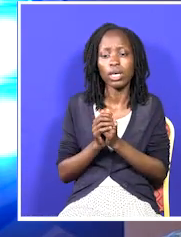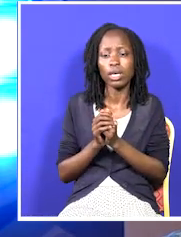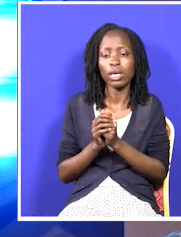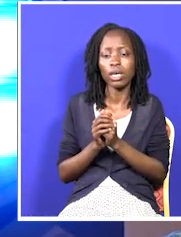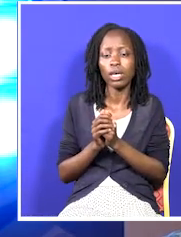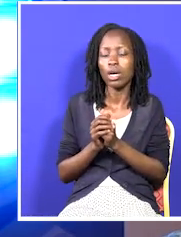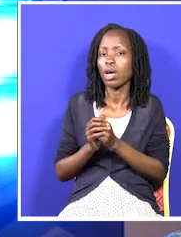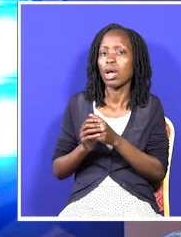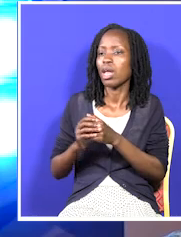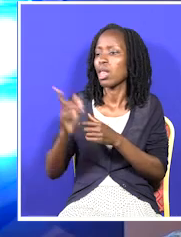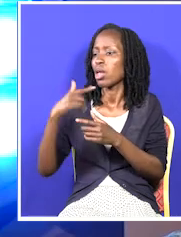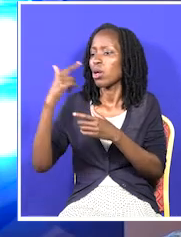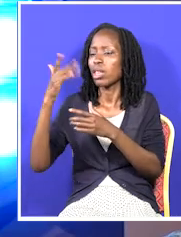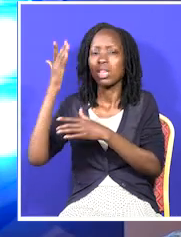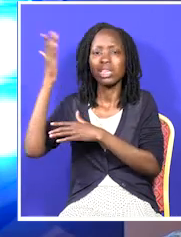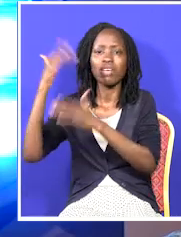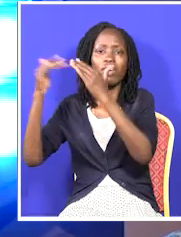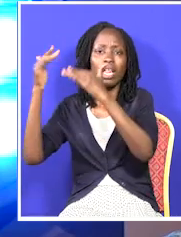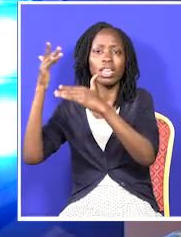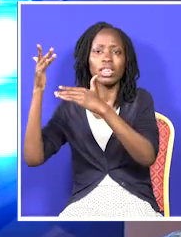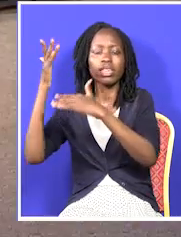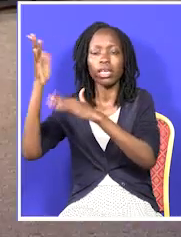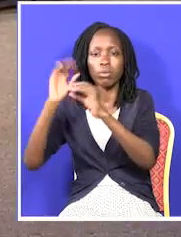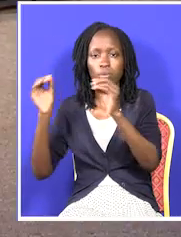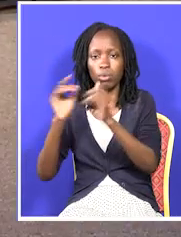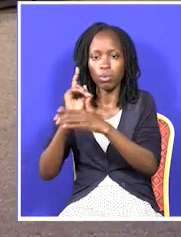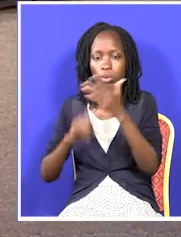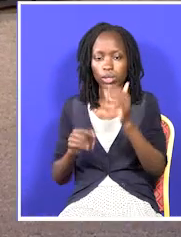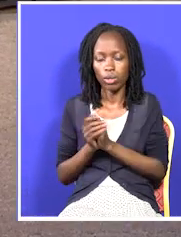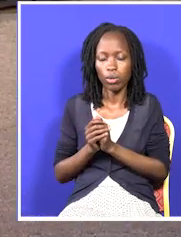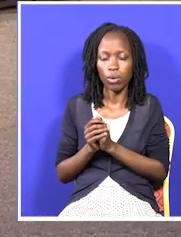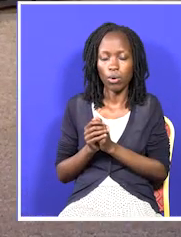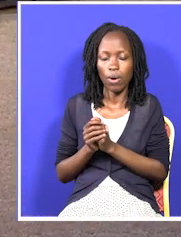be in heaven? What will not be in heaven?